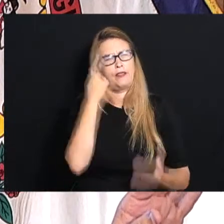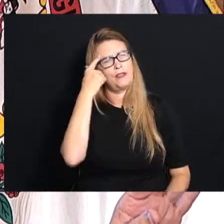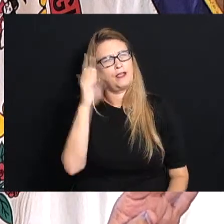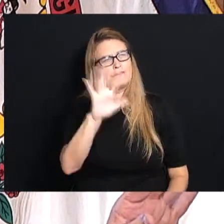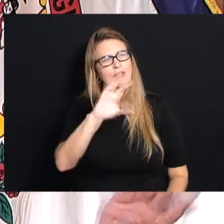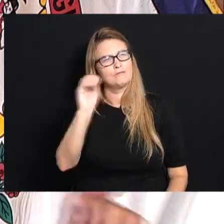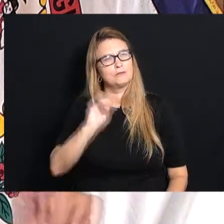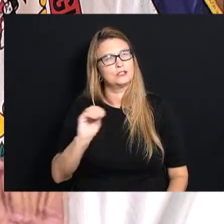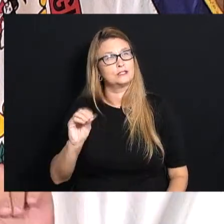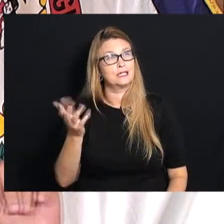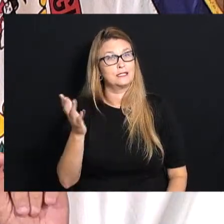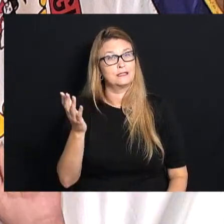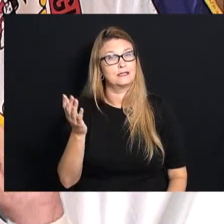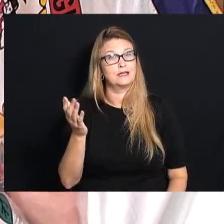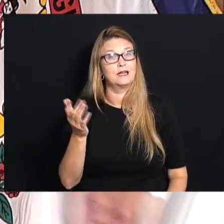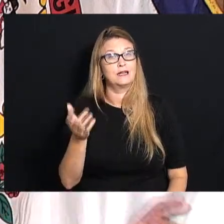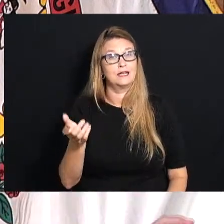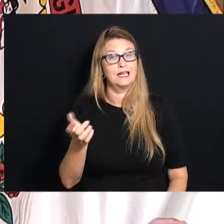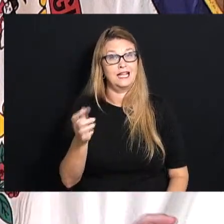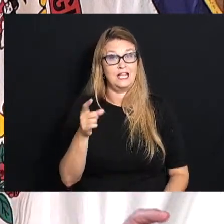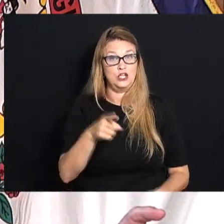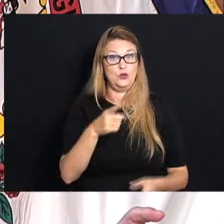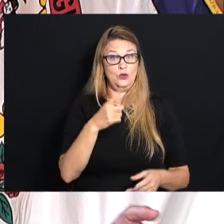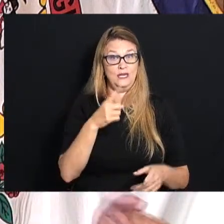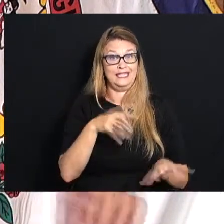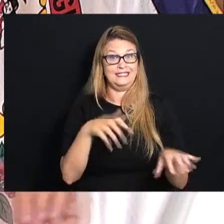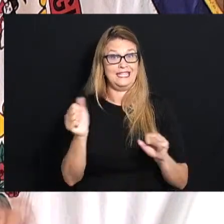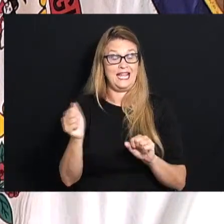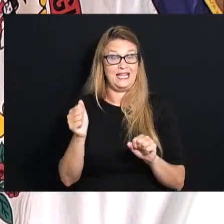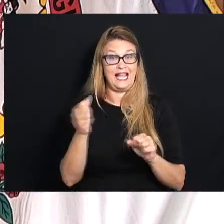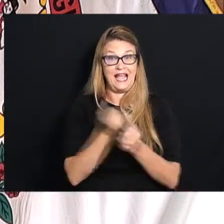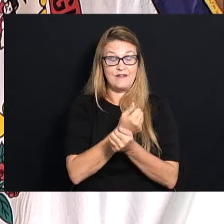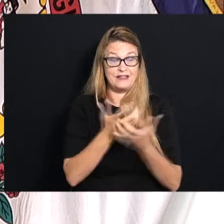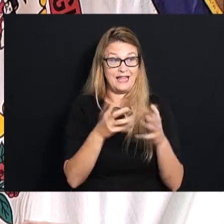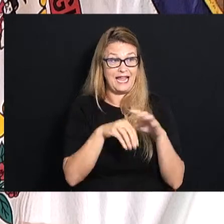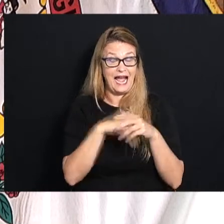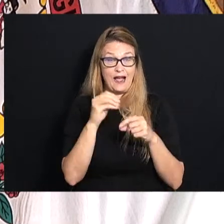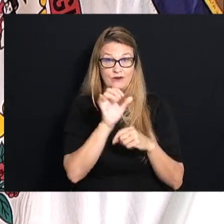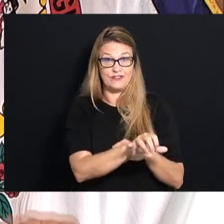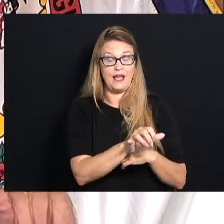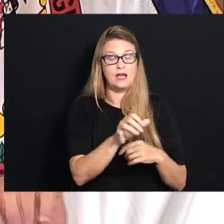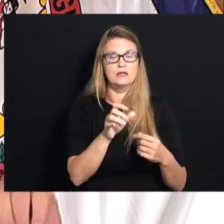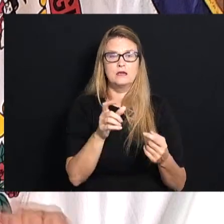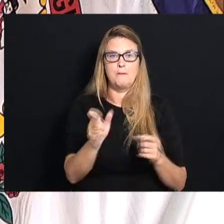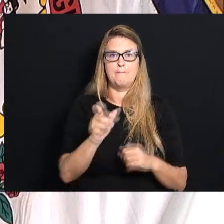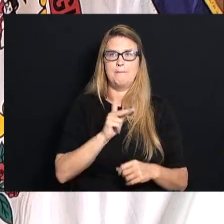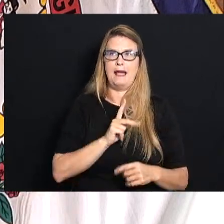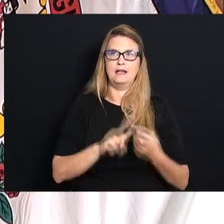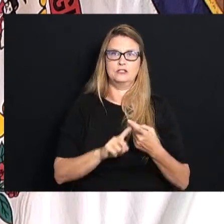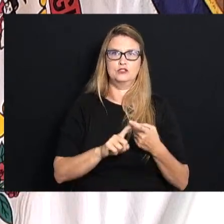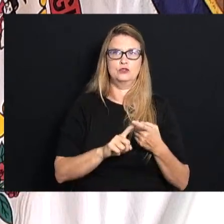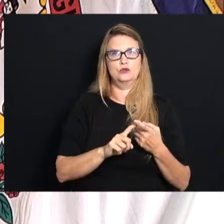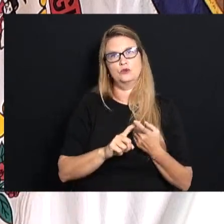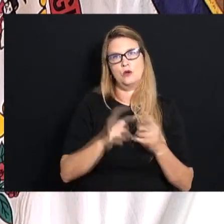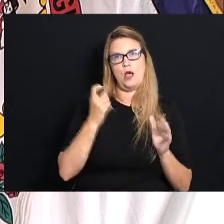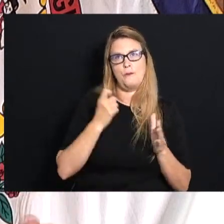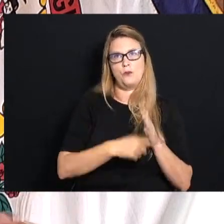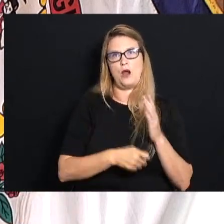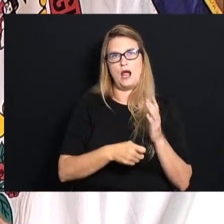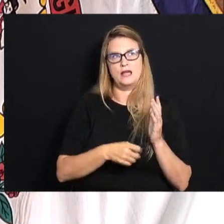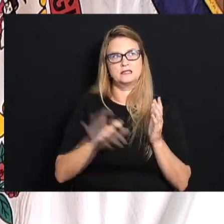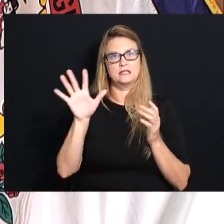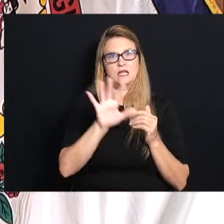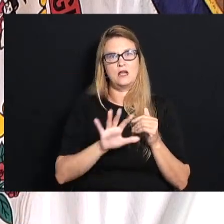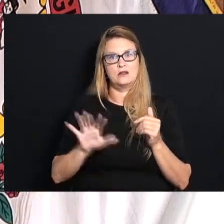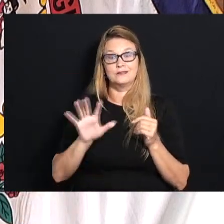the index price, and take the freight out of it, you're coming back to a price at the mine site that